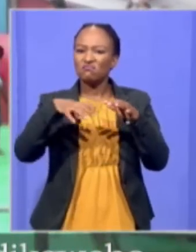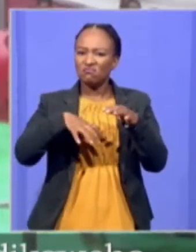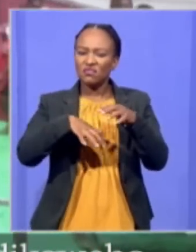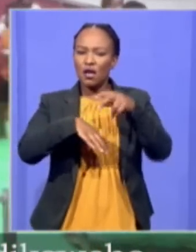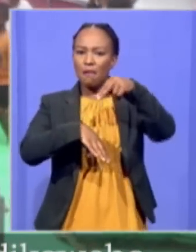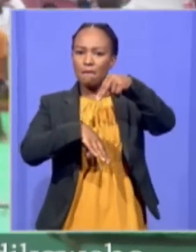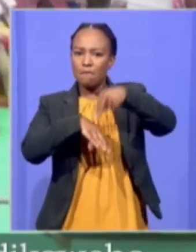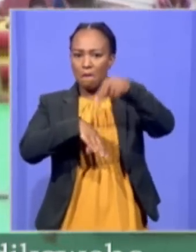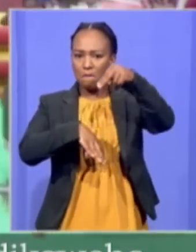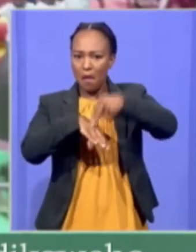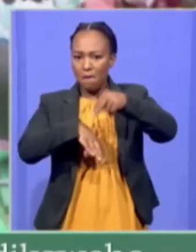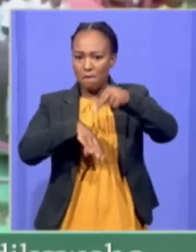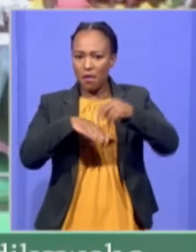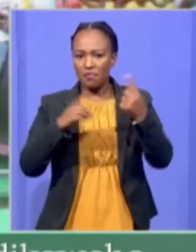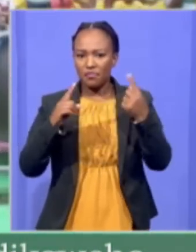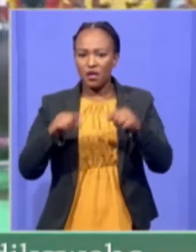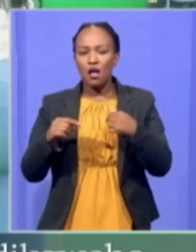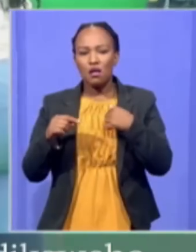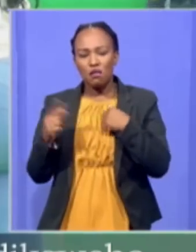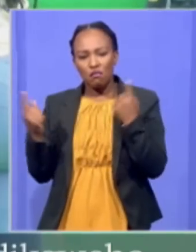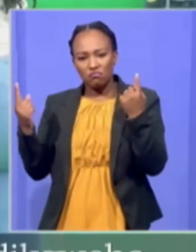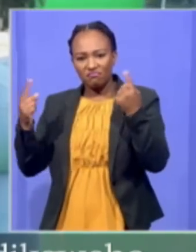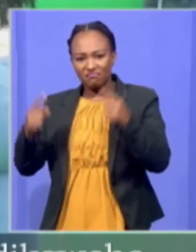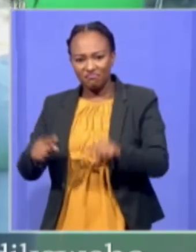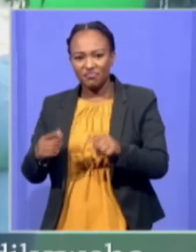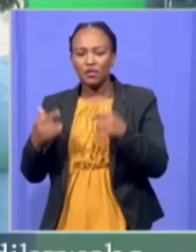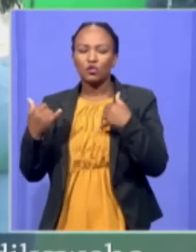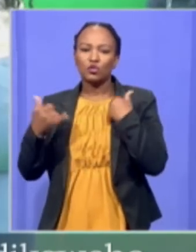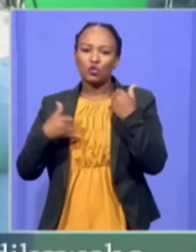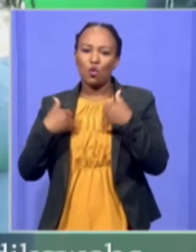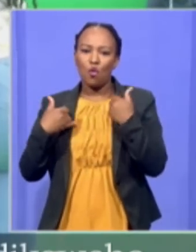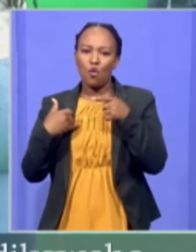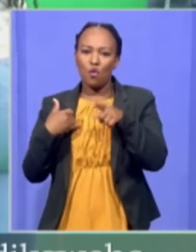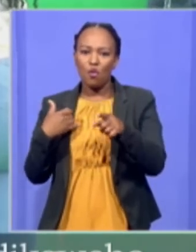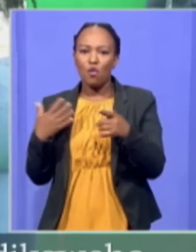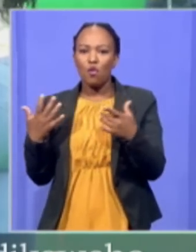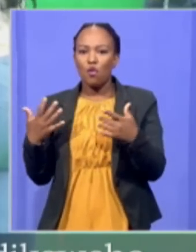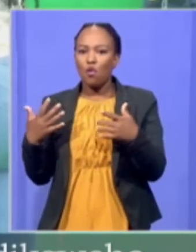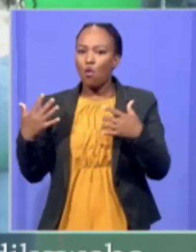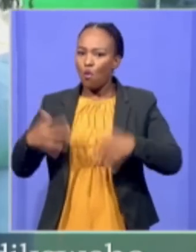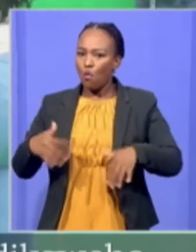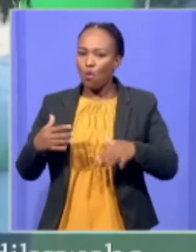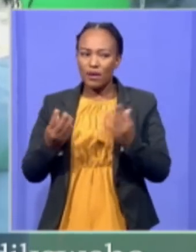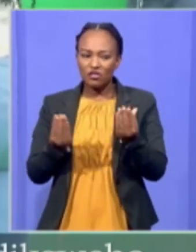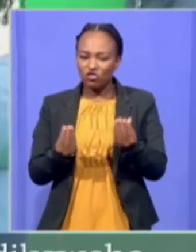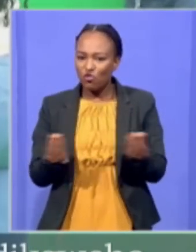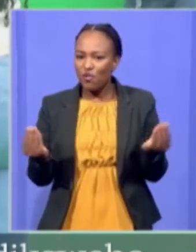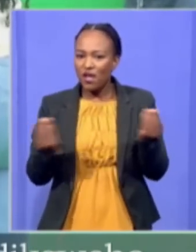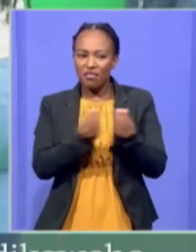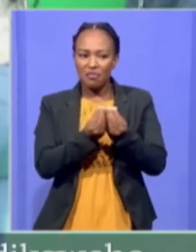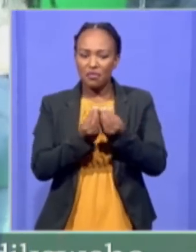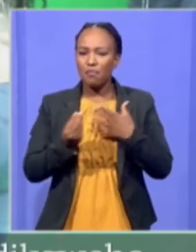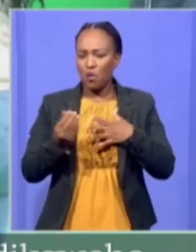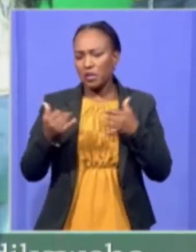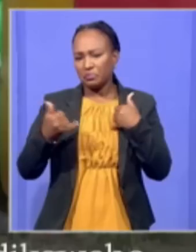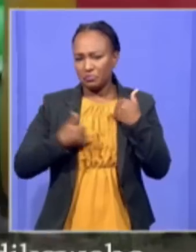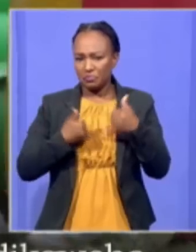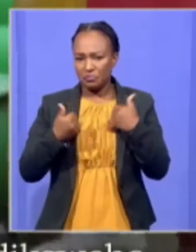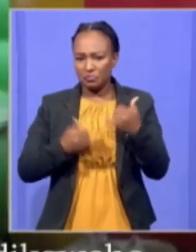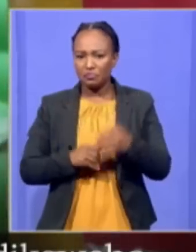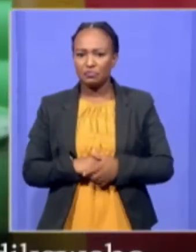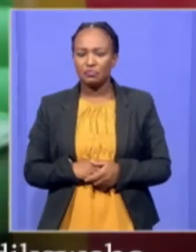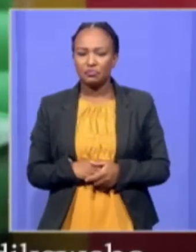wanti baka ke tlile go enjoya mo mahikeng ke tletsa gore go na le dilo tsa bana and ke batla go enjoya.